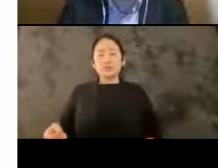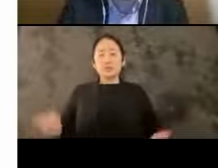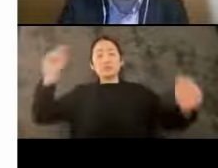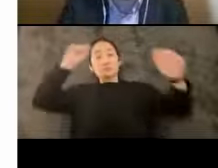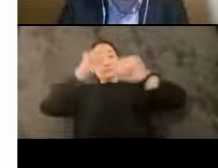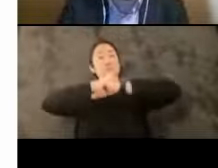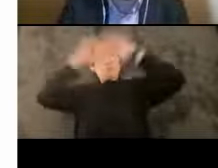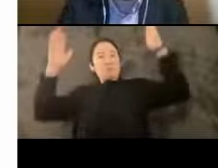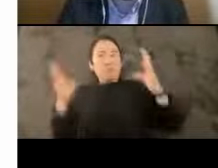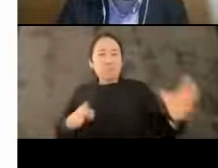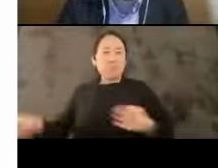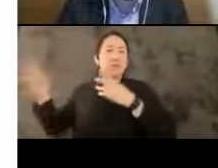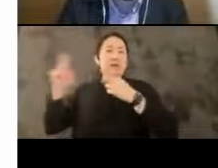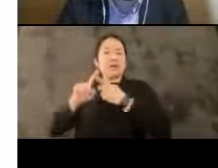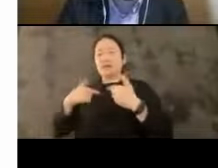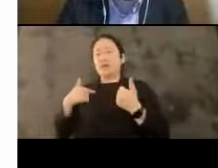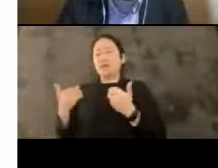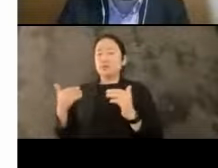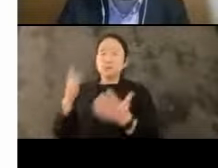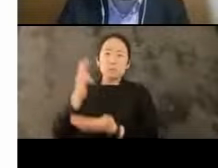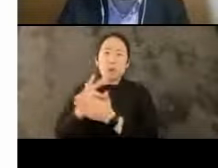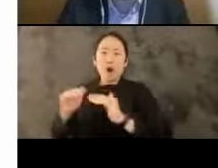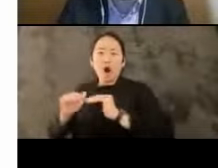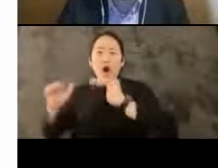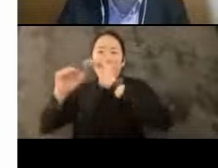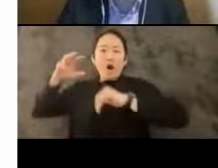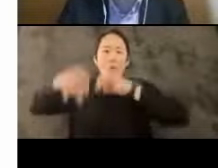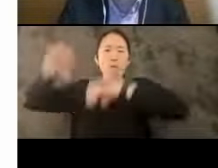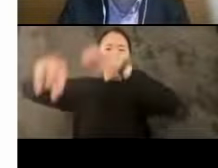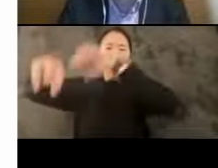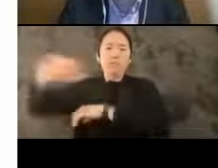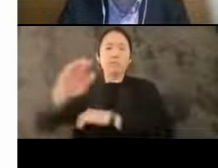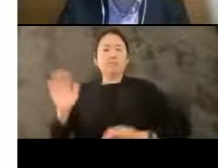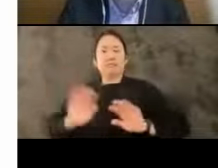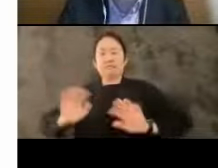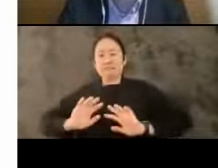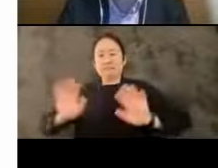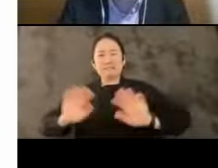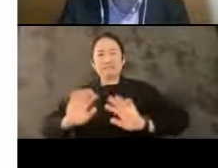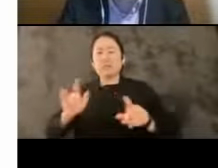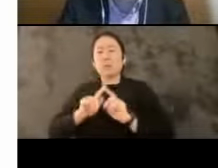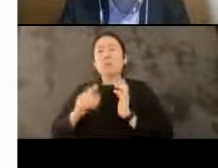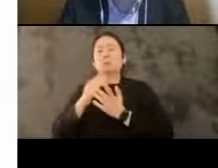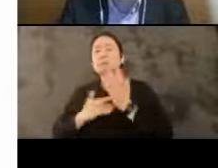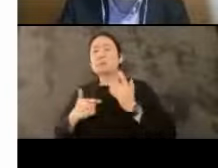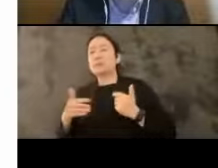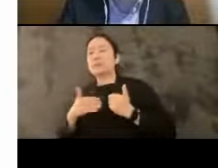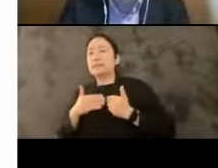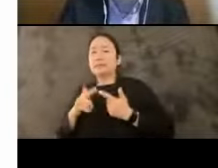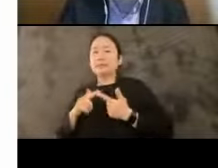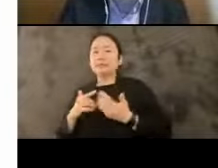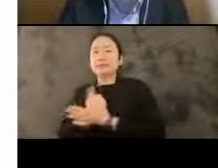structured parking along the corridor or something like that. That's definitely not part of this project. But there may be places where it's relatively easy to take advantage